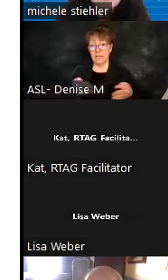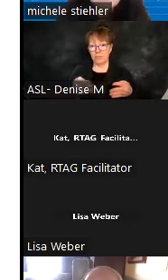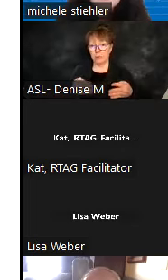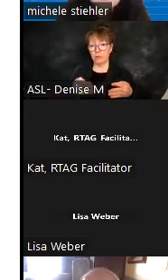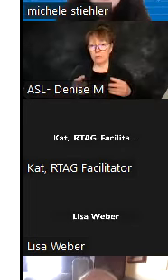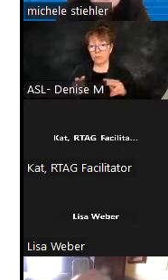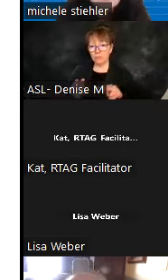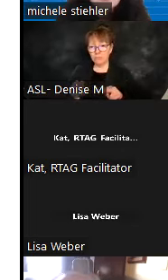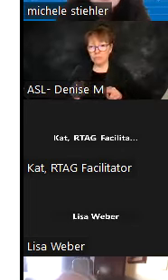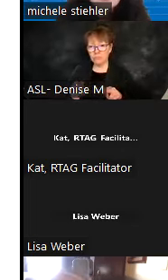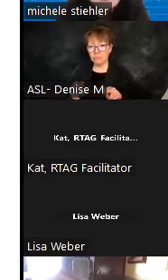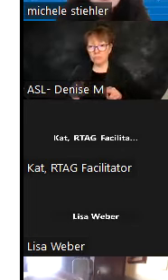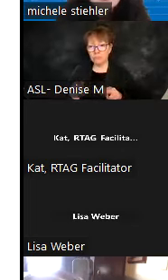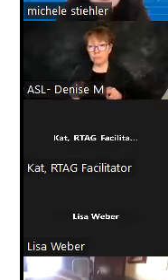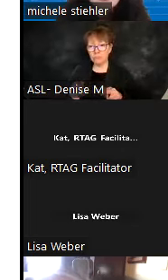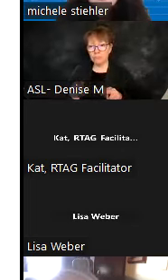Okay.